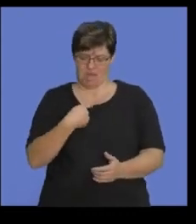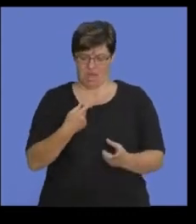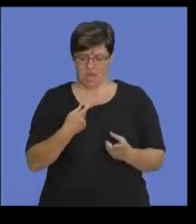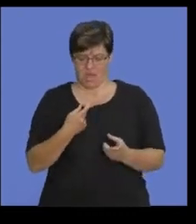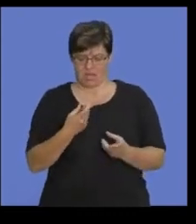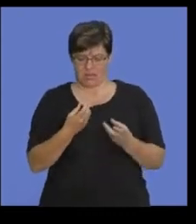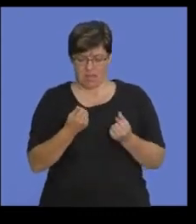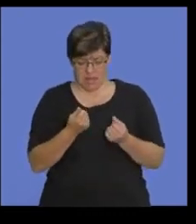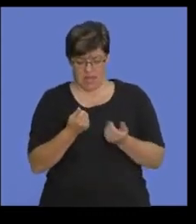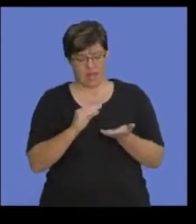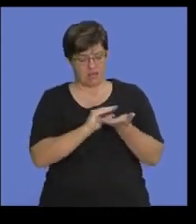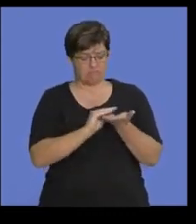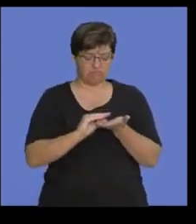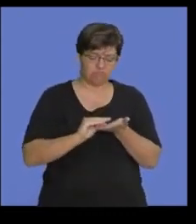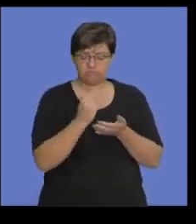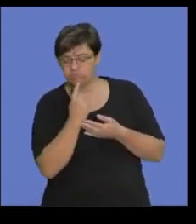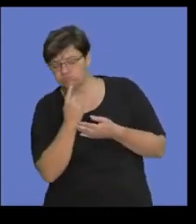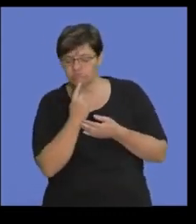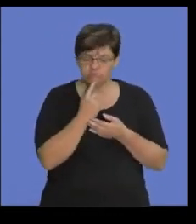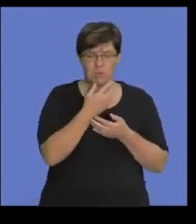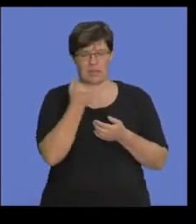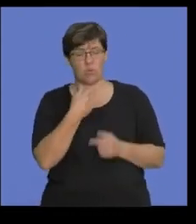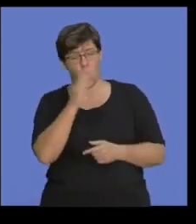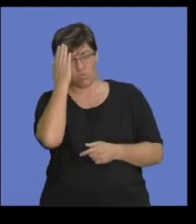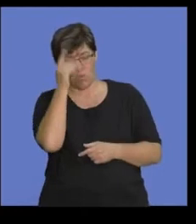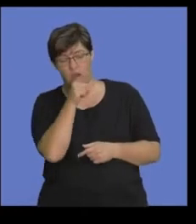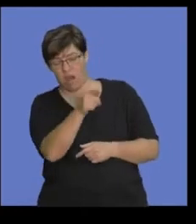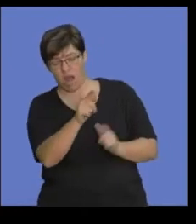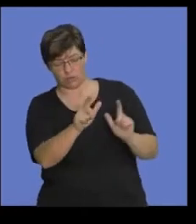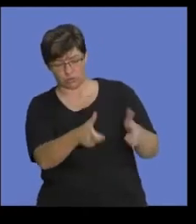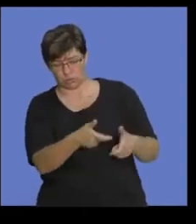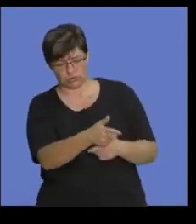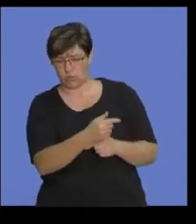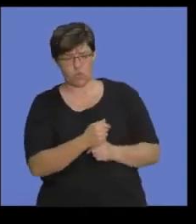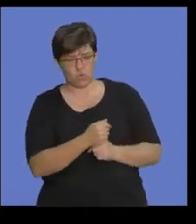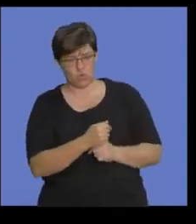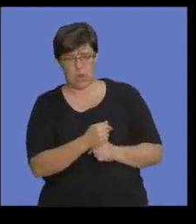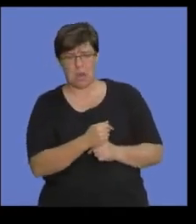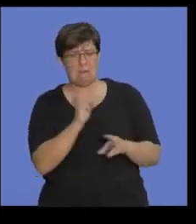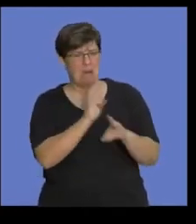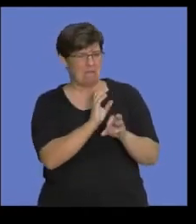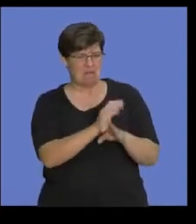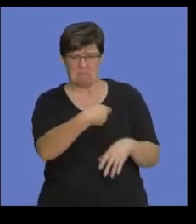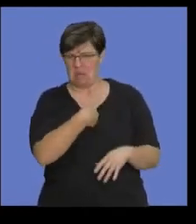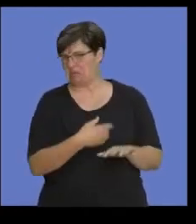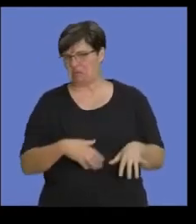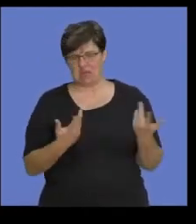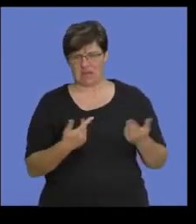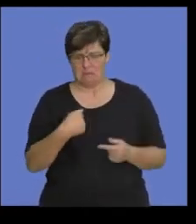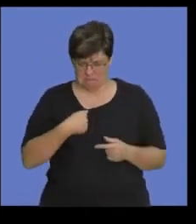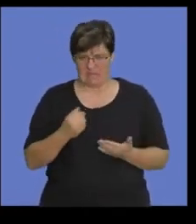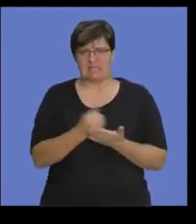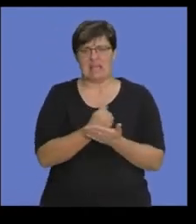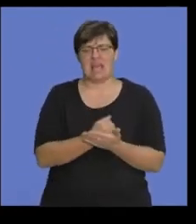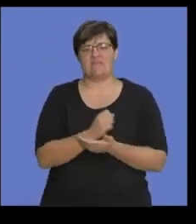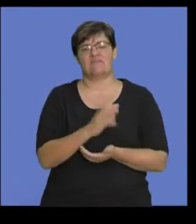say you're trying to get those shoes that you know for a fact that at home they're not gonna get you or anything of that sort. And then they say,